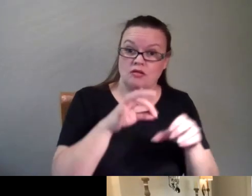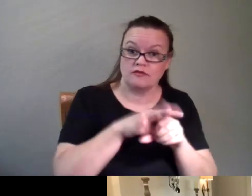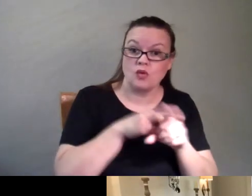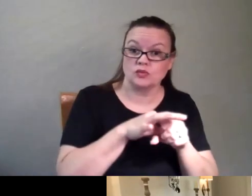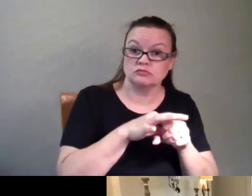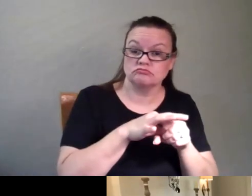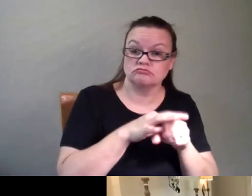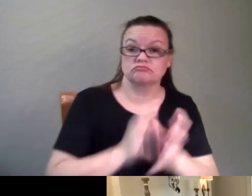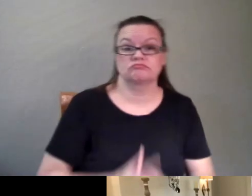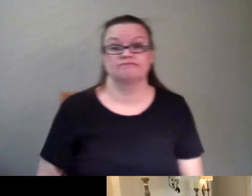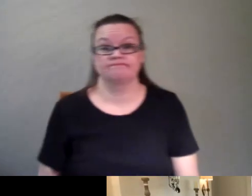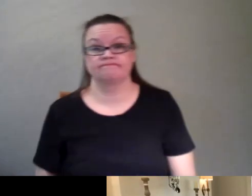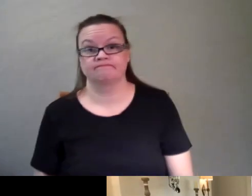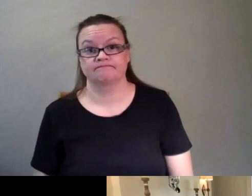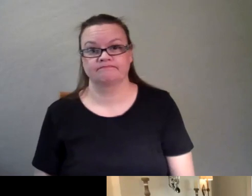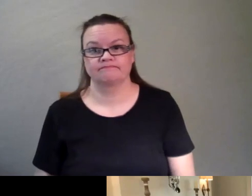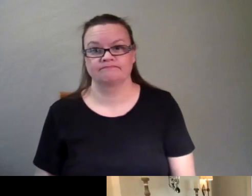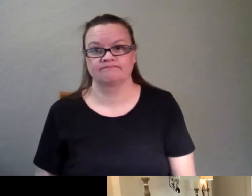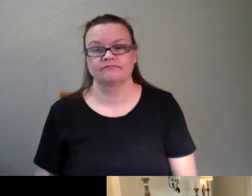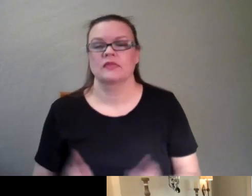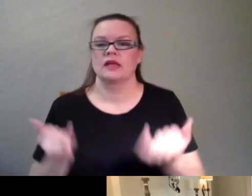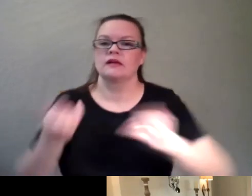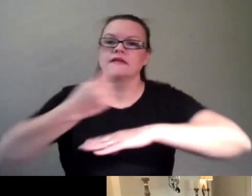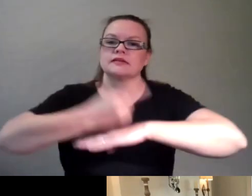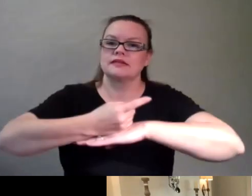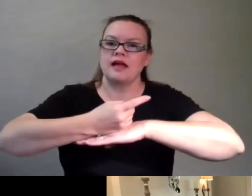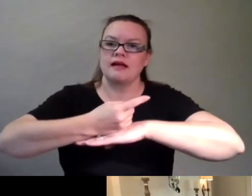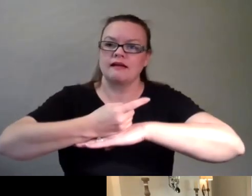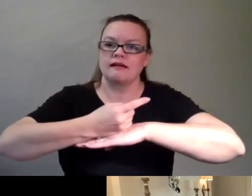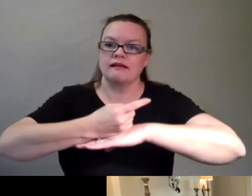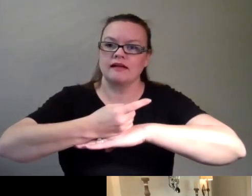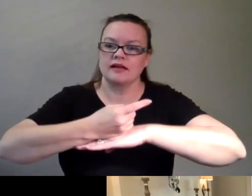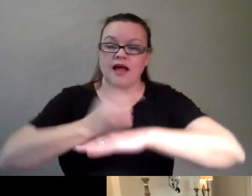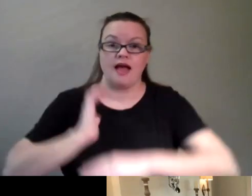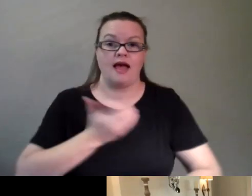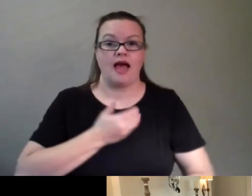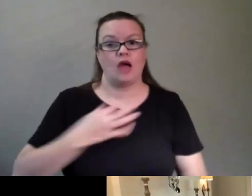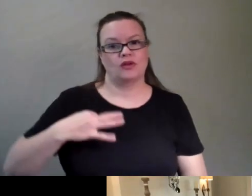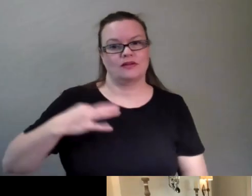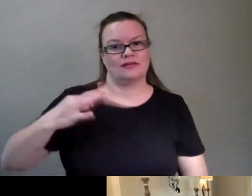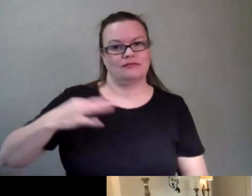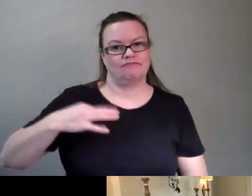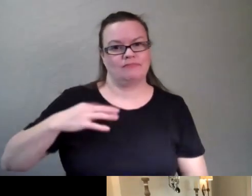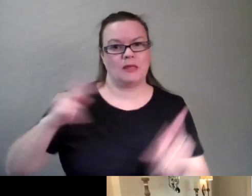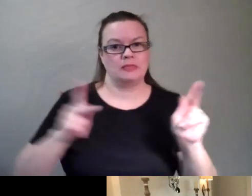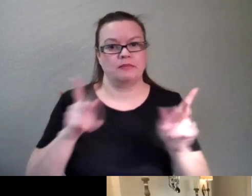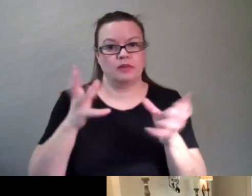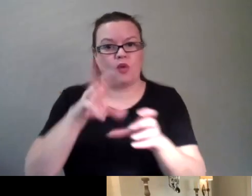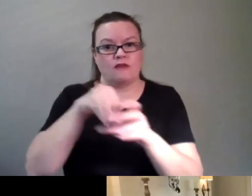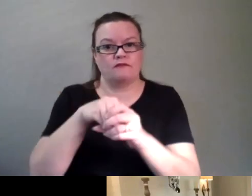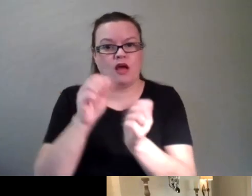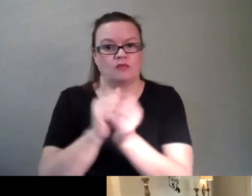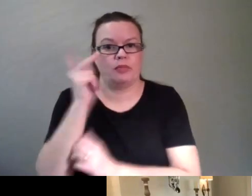unfortunately, today we are seeing very few of our candidates that are true centrists, that do come from the